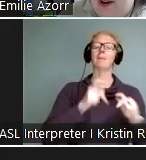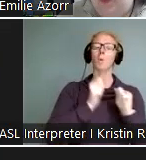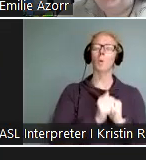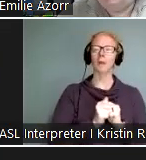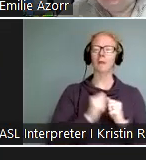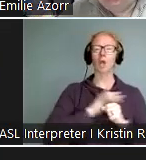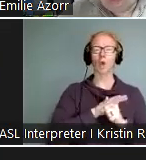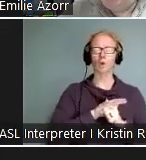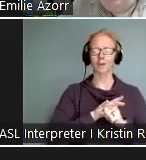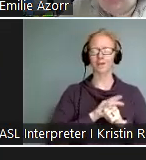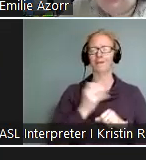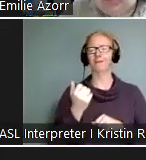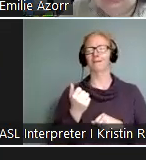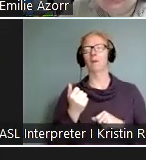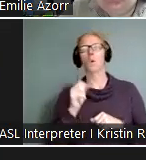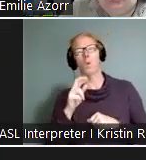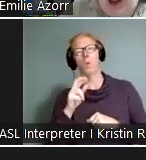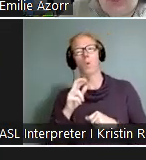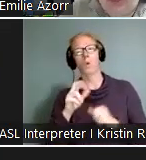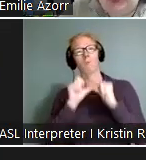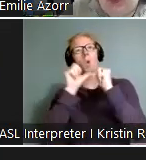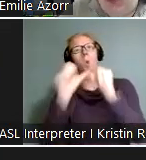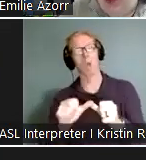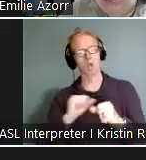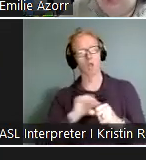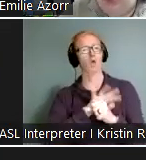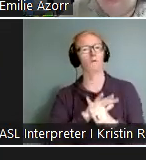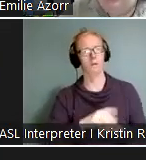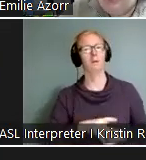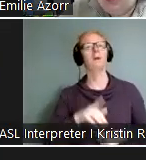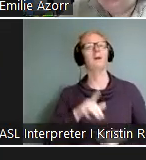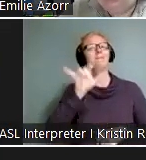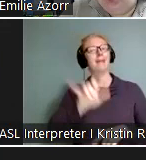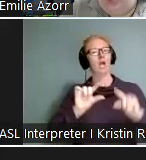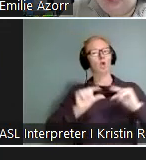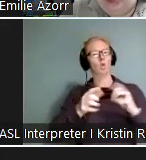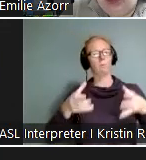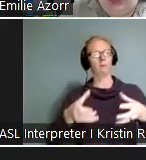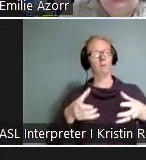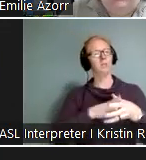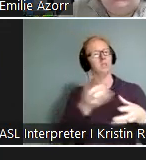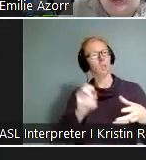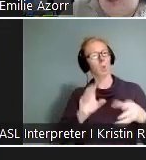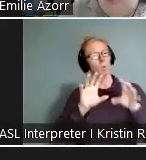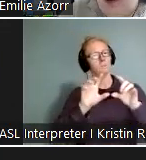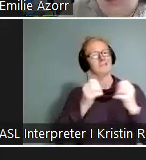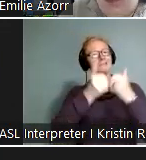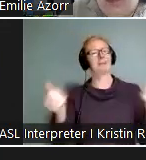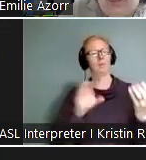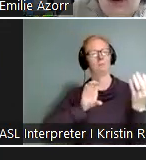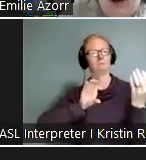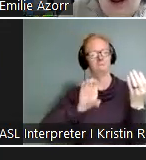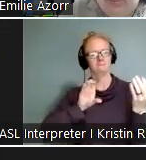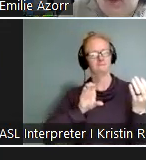long COVID? Once again, we felt that this was a special population that we wanted to put as its own question now,